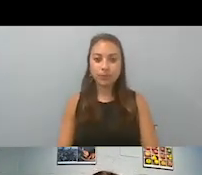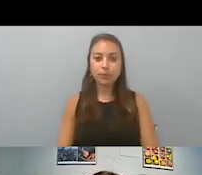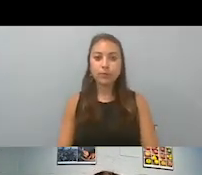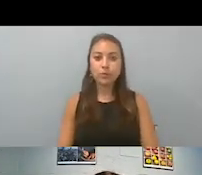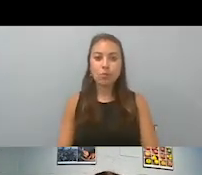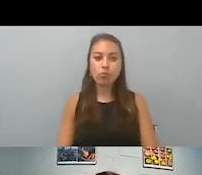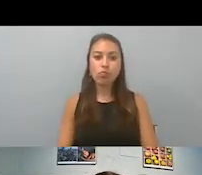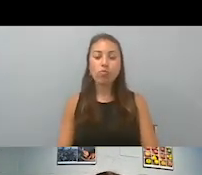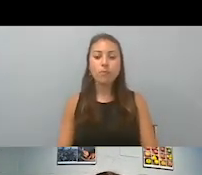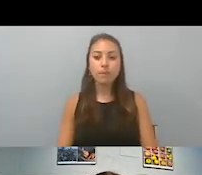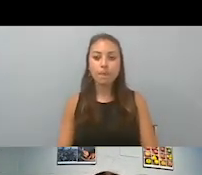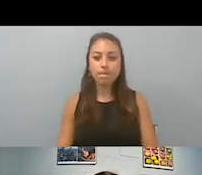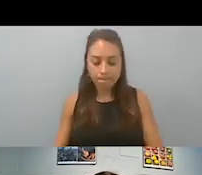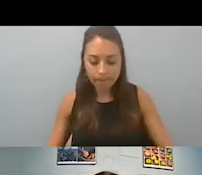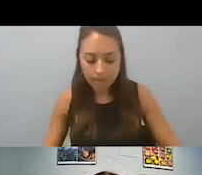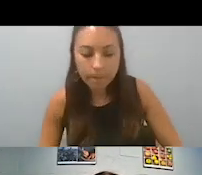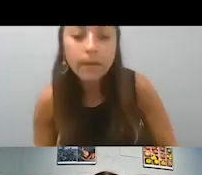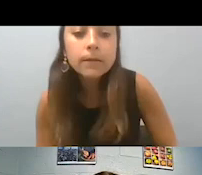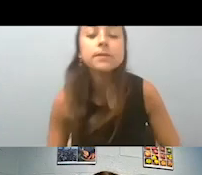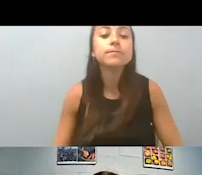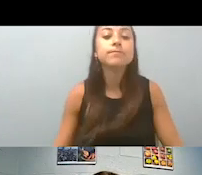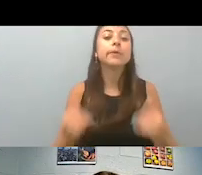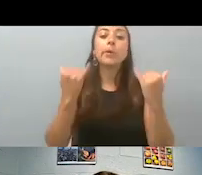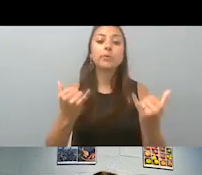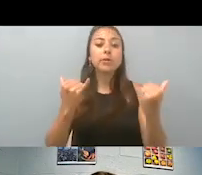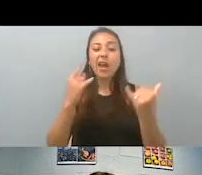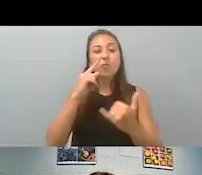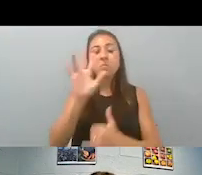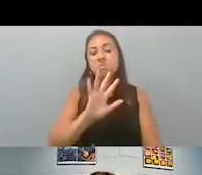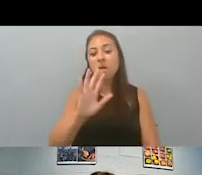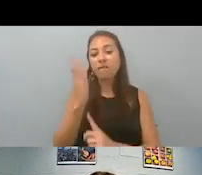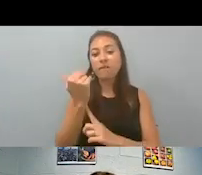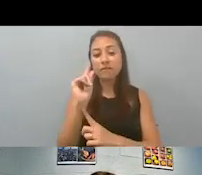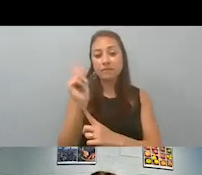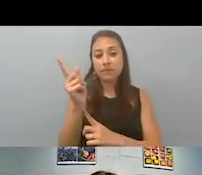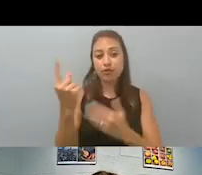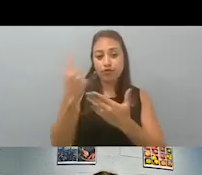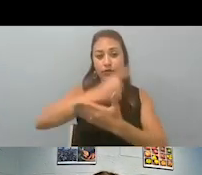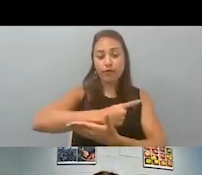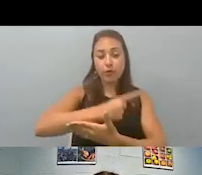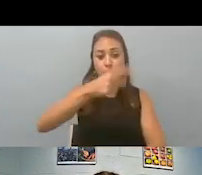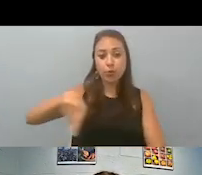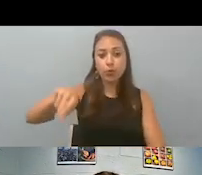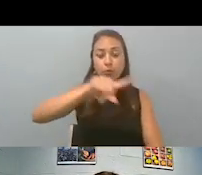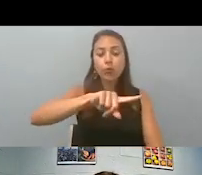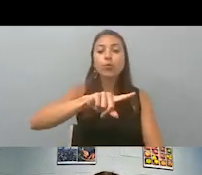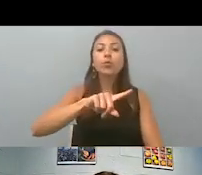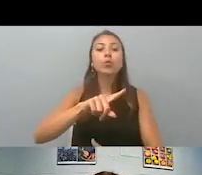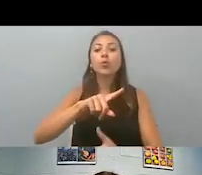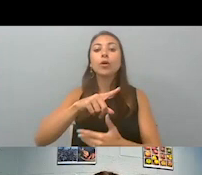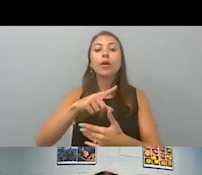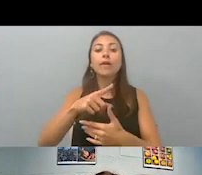So today we are going to just go over for about 15 minutes. Bobby and I will do an overview of